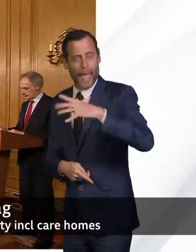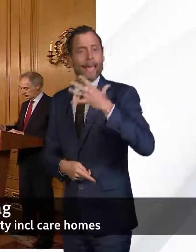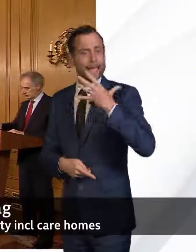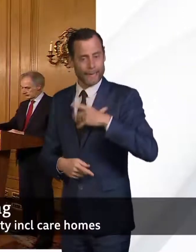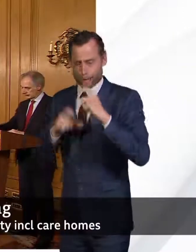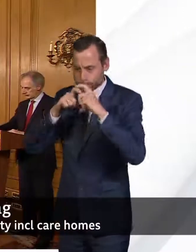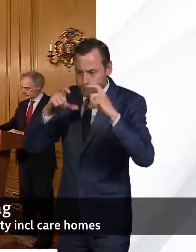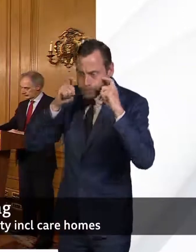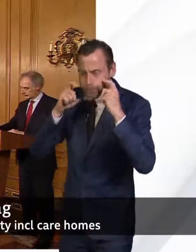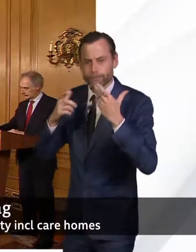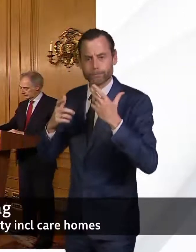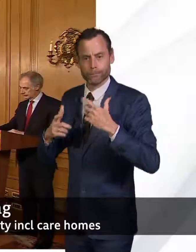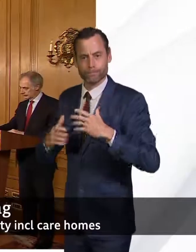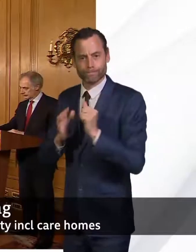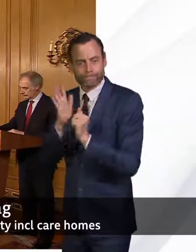know, we've been